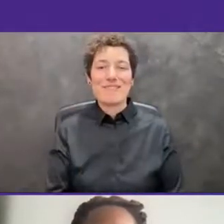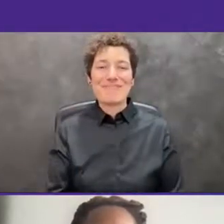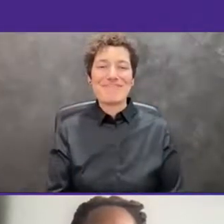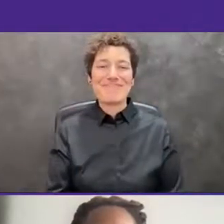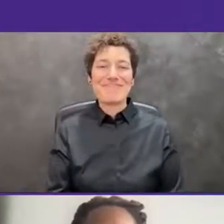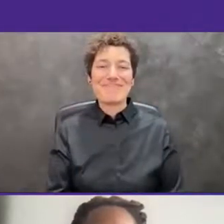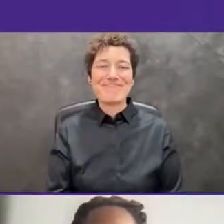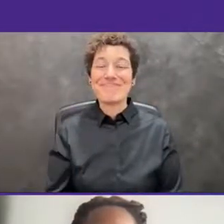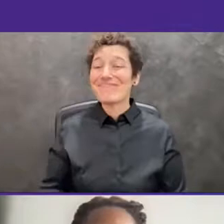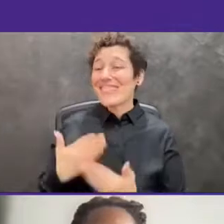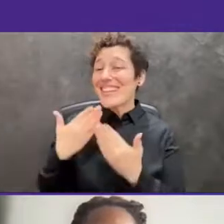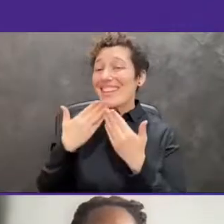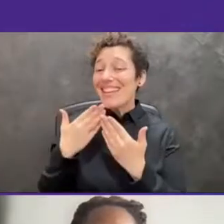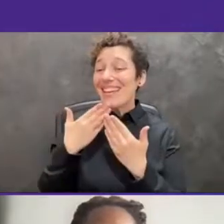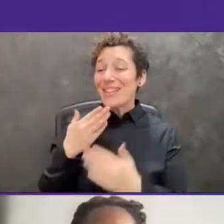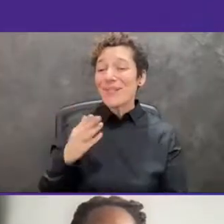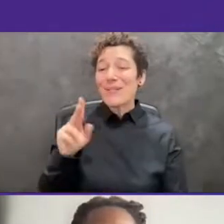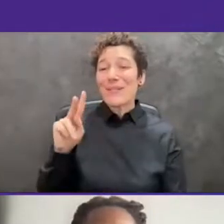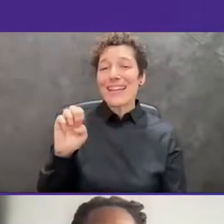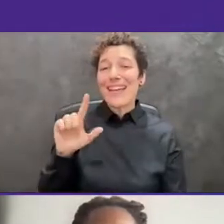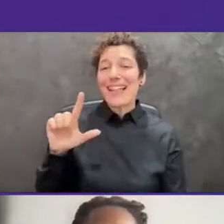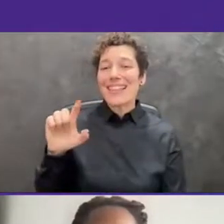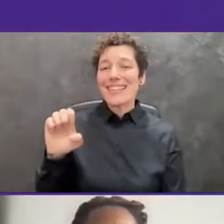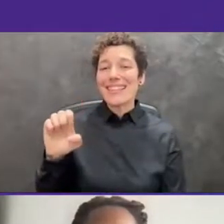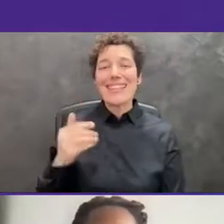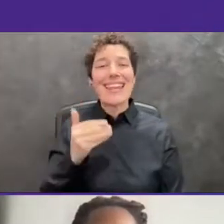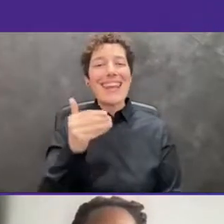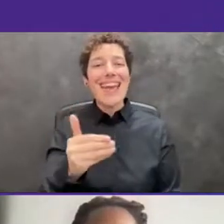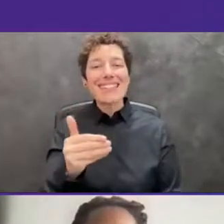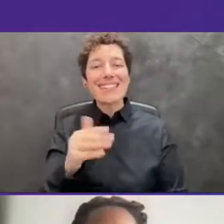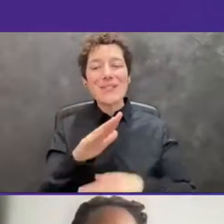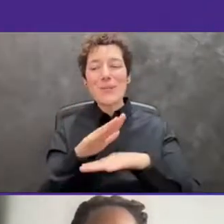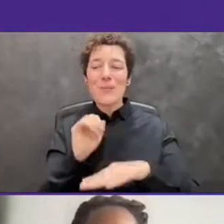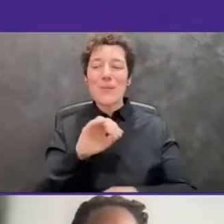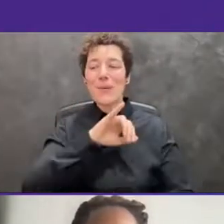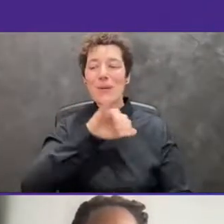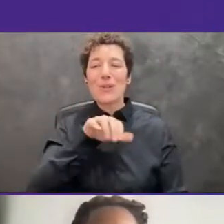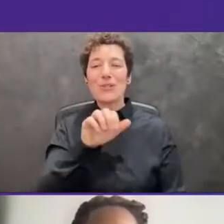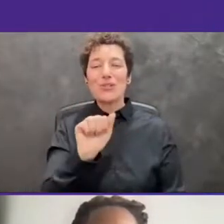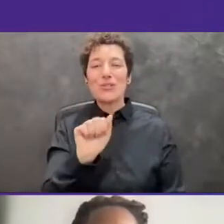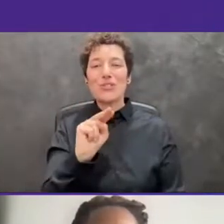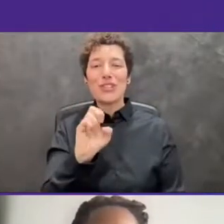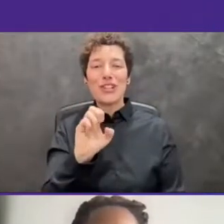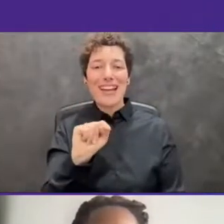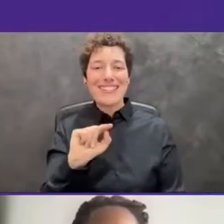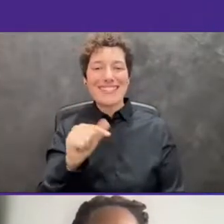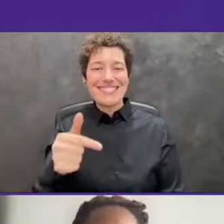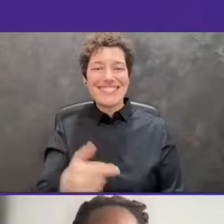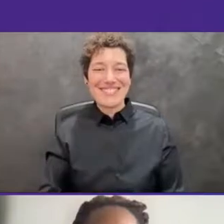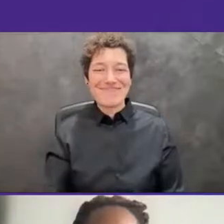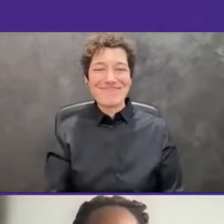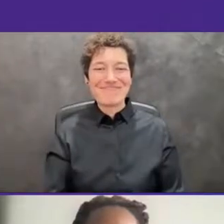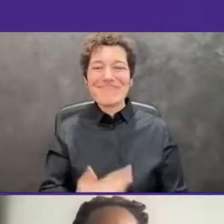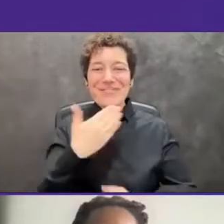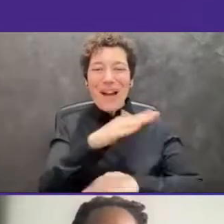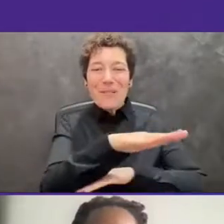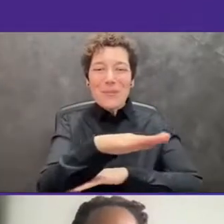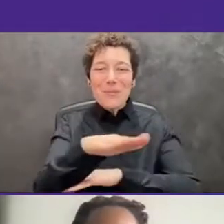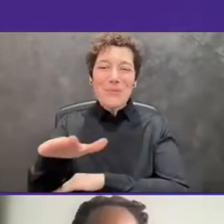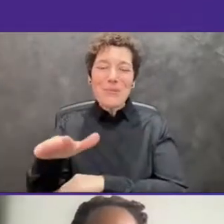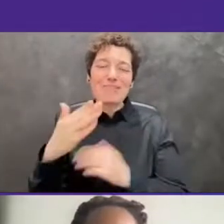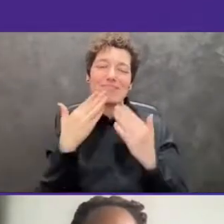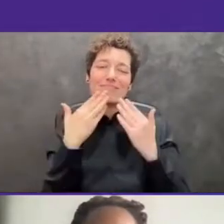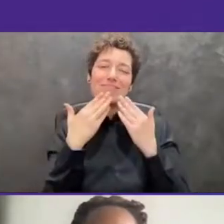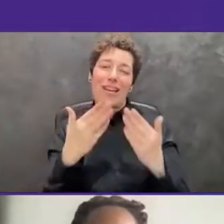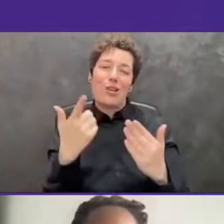Thank you so much, Kellee. I'm gonna go across the camera. Janet? Good afternoon, everyone. Thank you